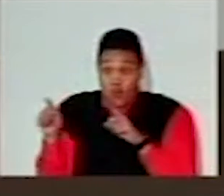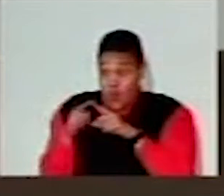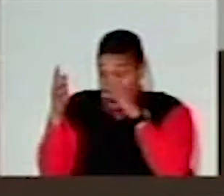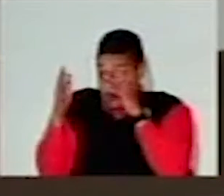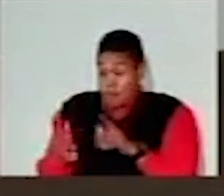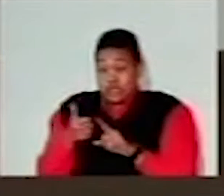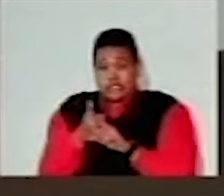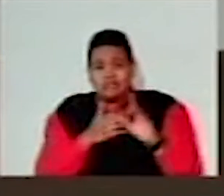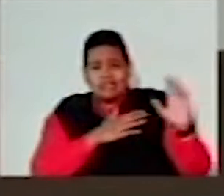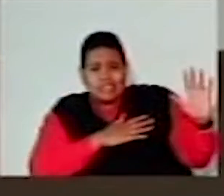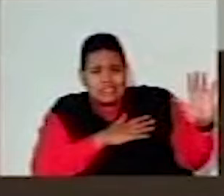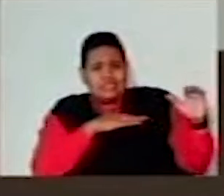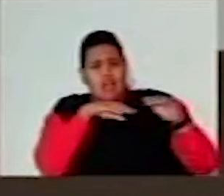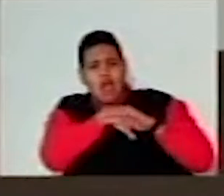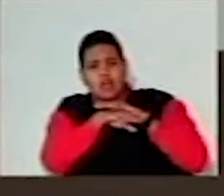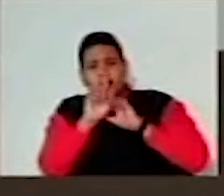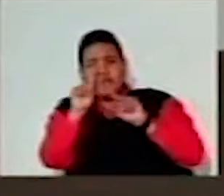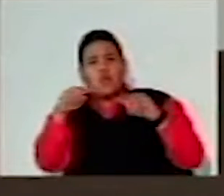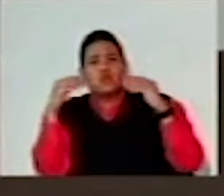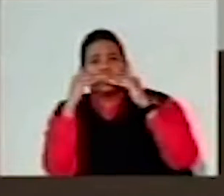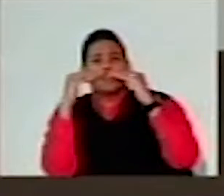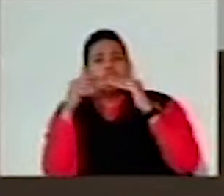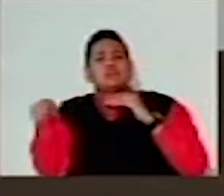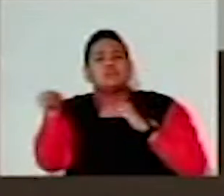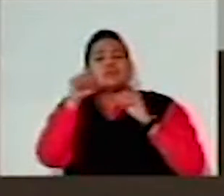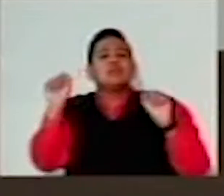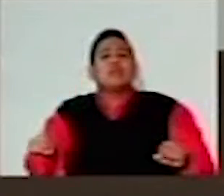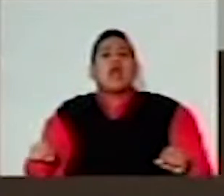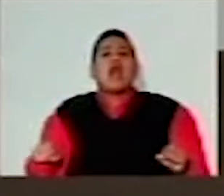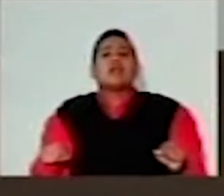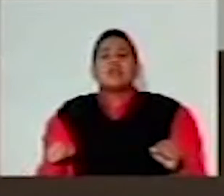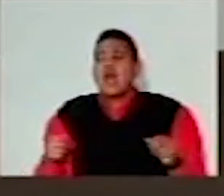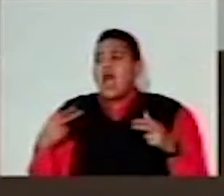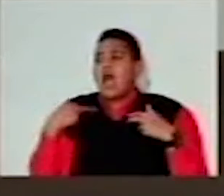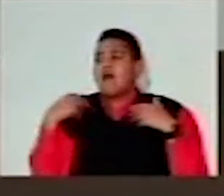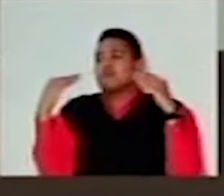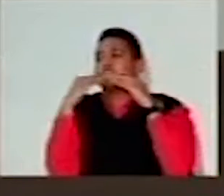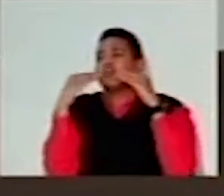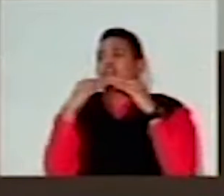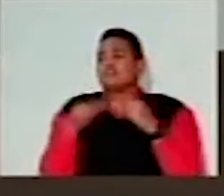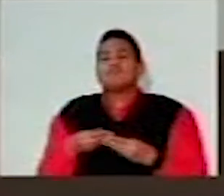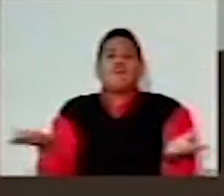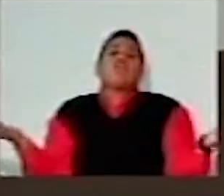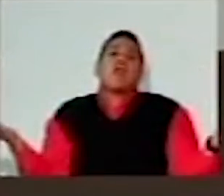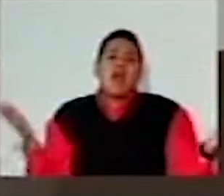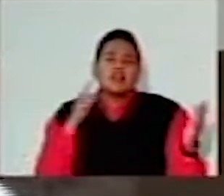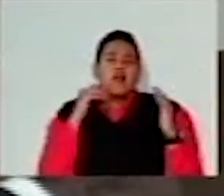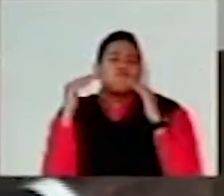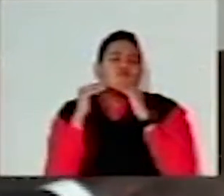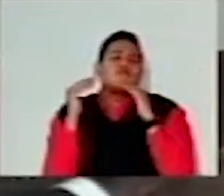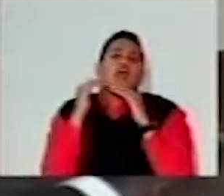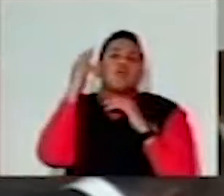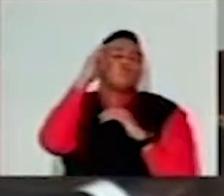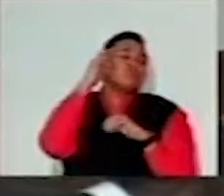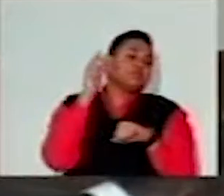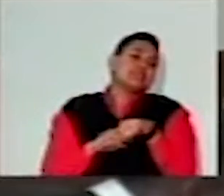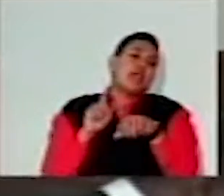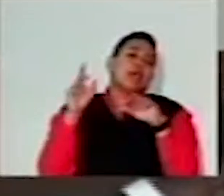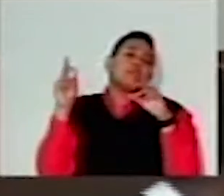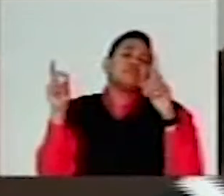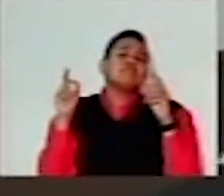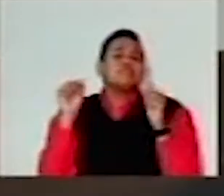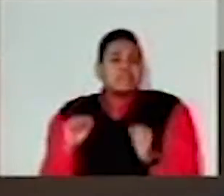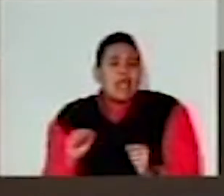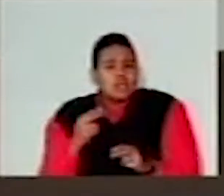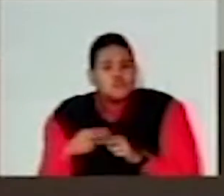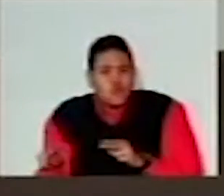persons, citizens, access justice, they can have justice delivered in a fair and reasonable time. And